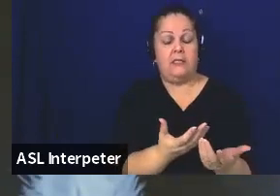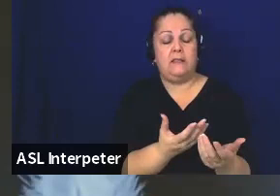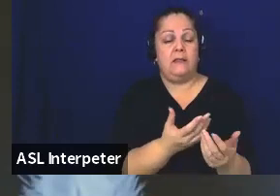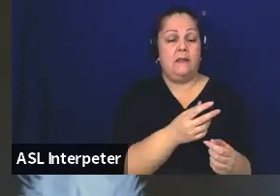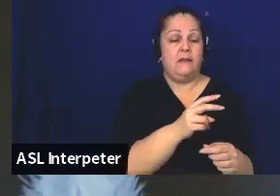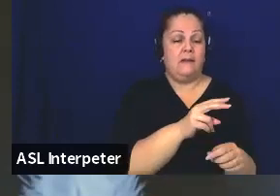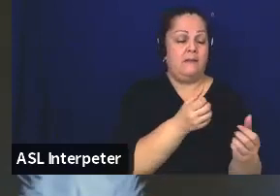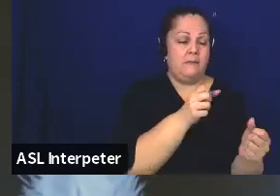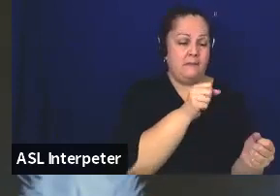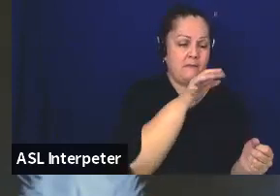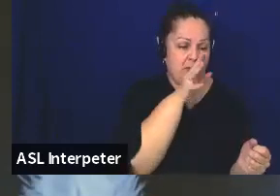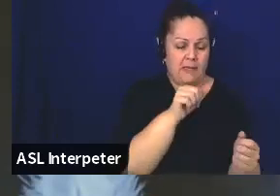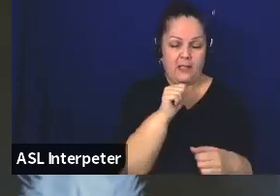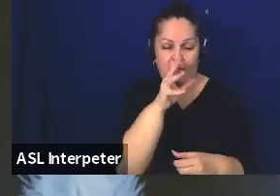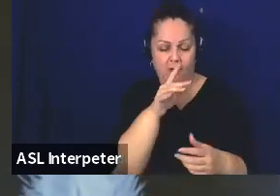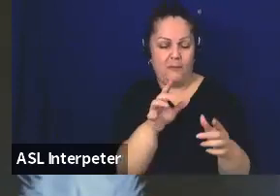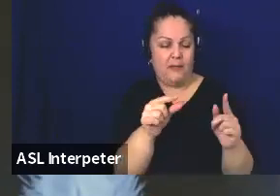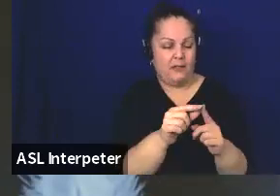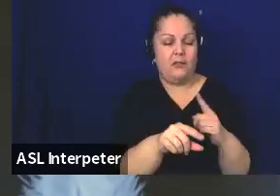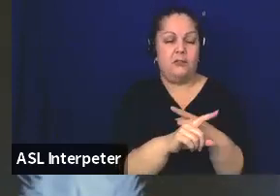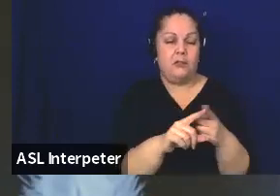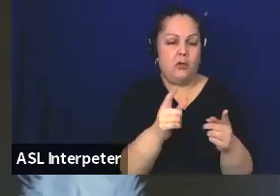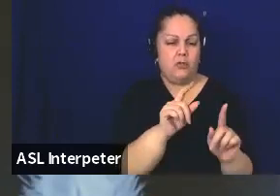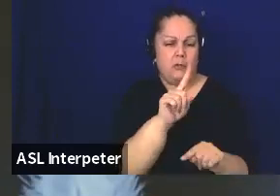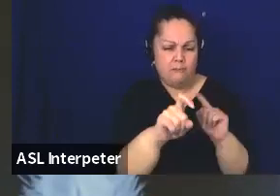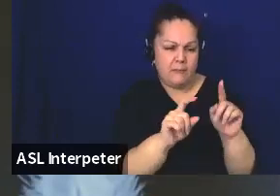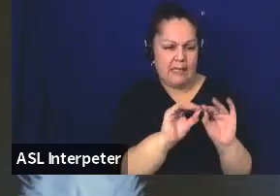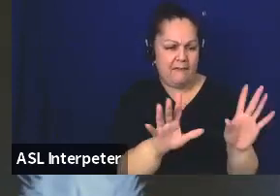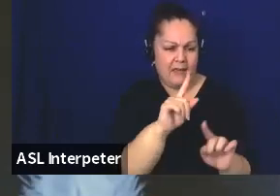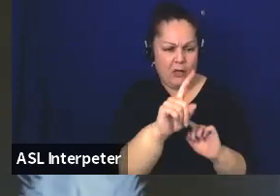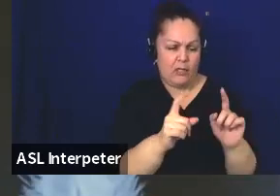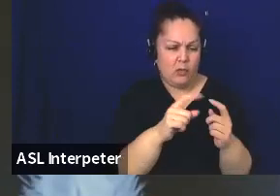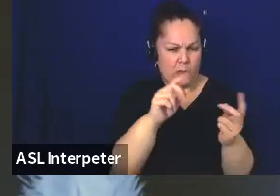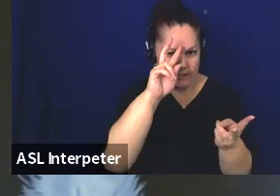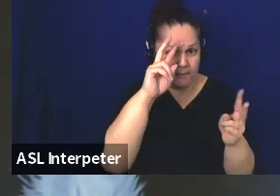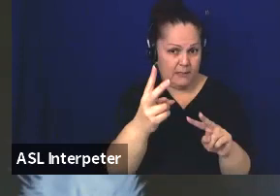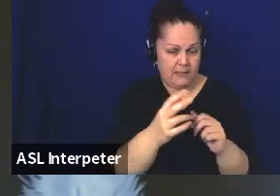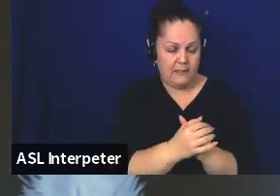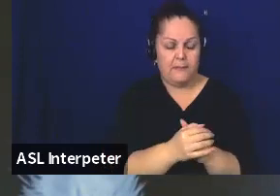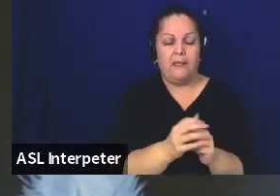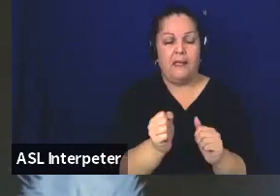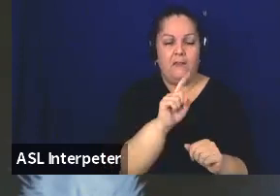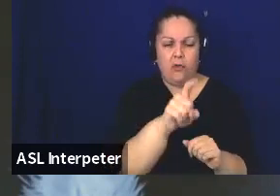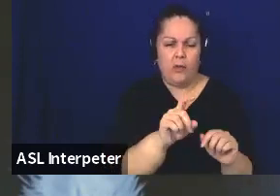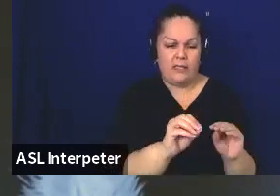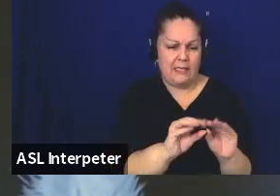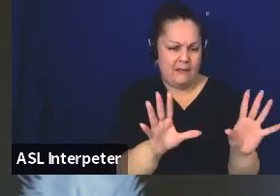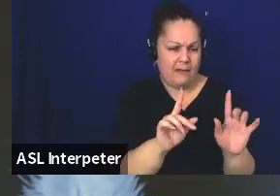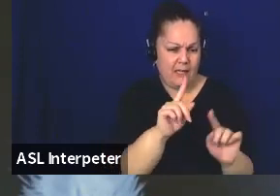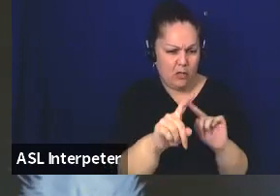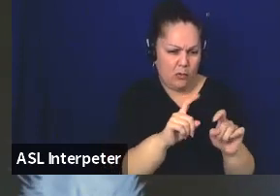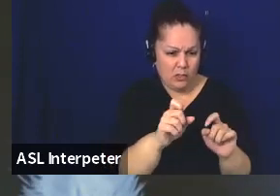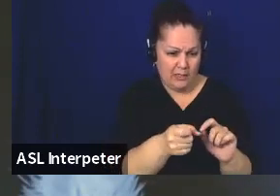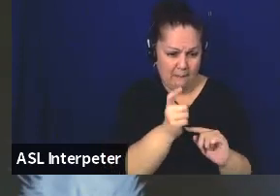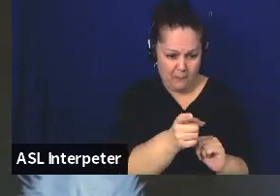cues, but it also incorporates asking clarifying questions when there is a misunderstanding. By asking clarifying questions in the